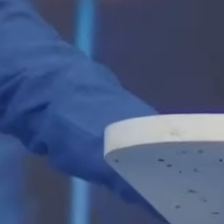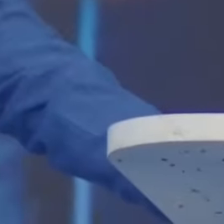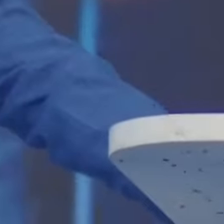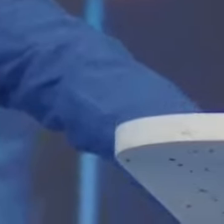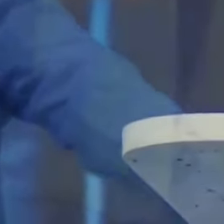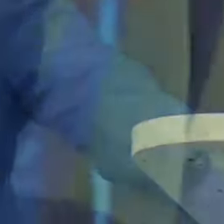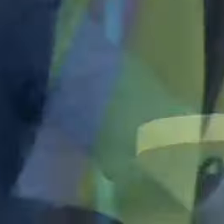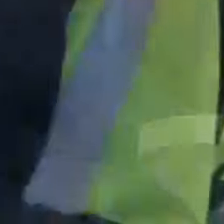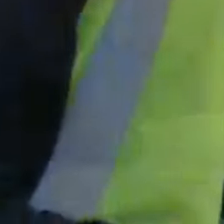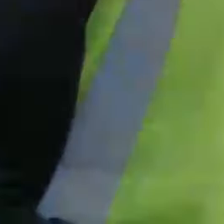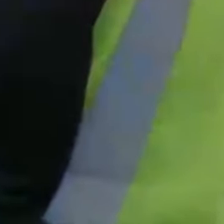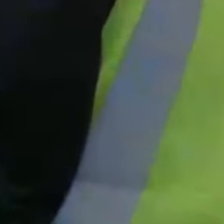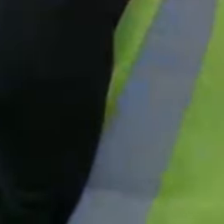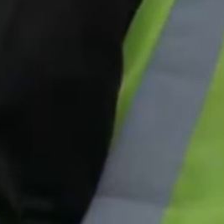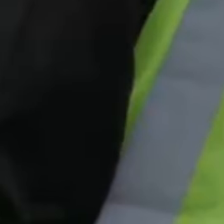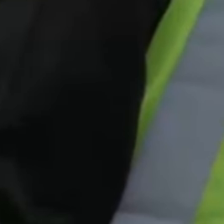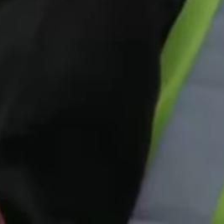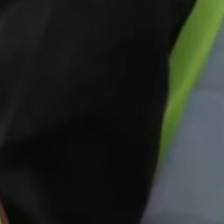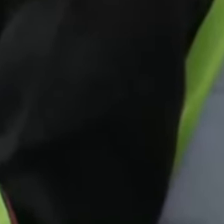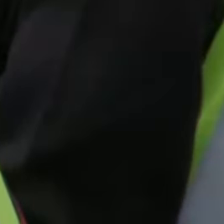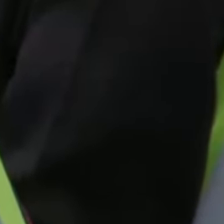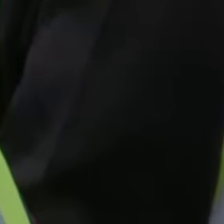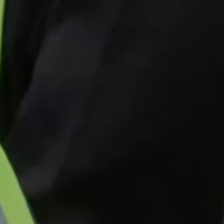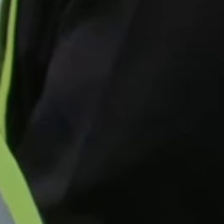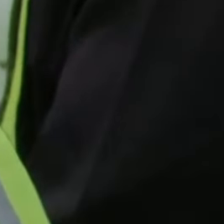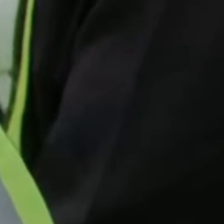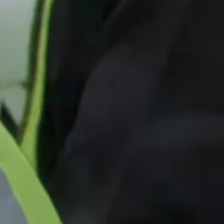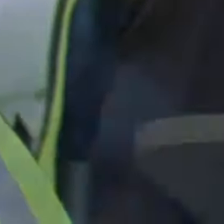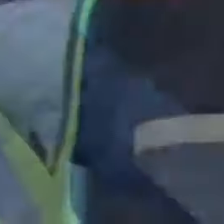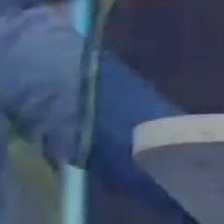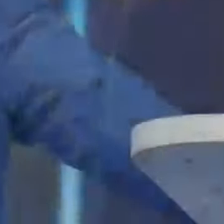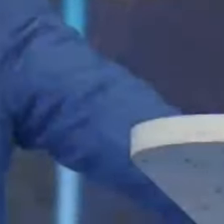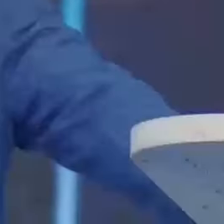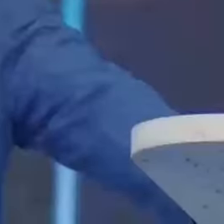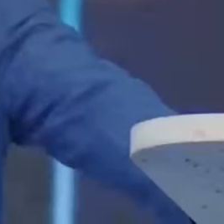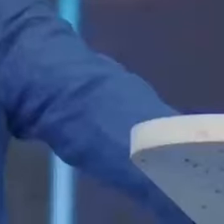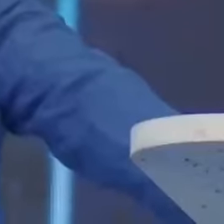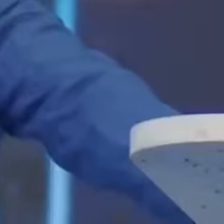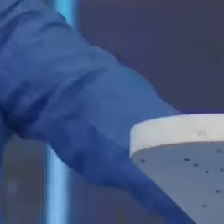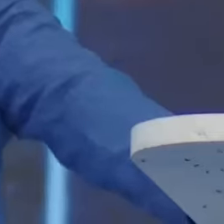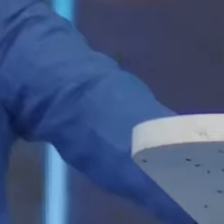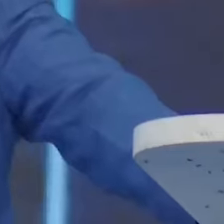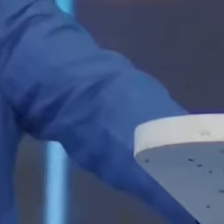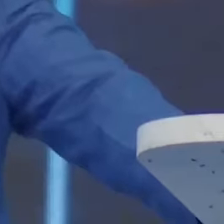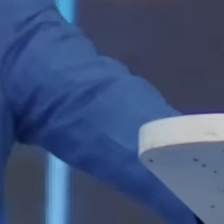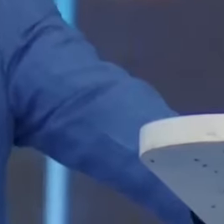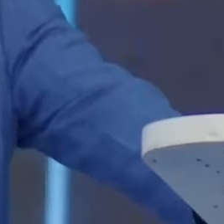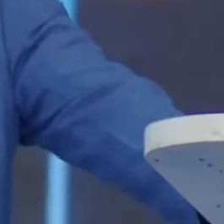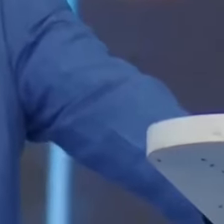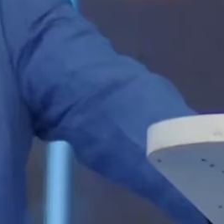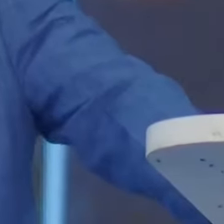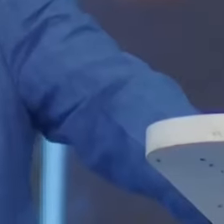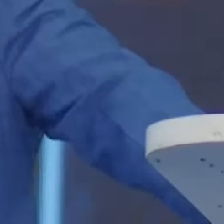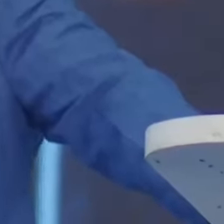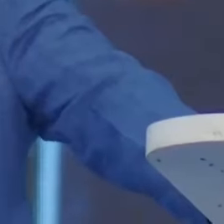life. What is it in my life that really, really I need to give up that? I need to give